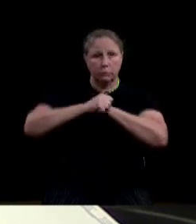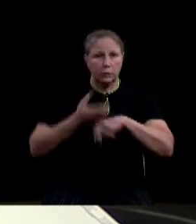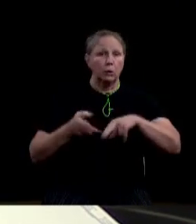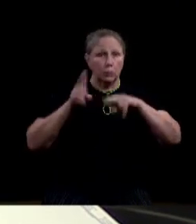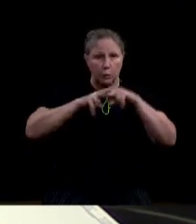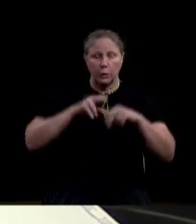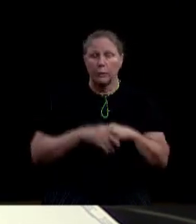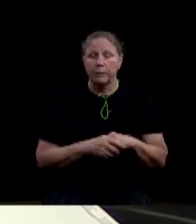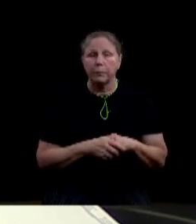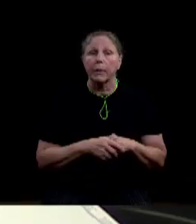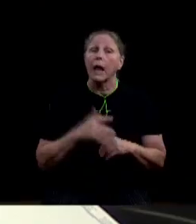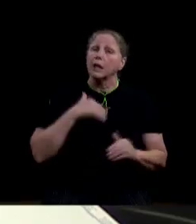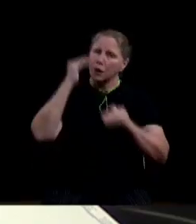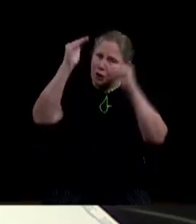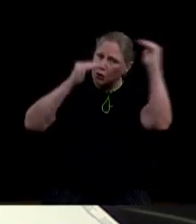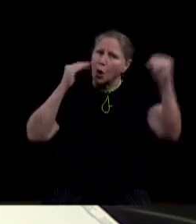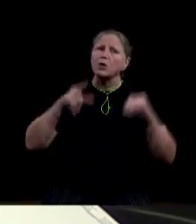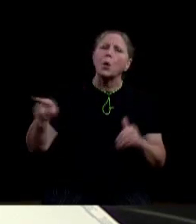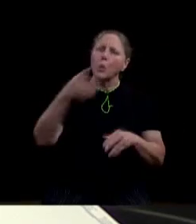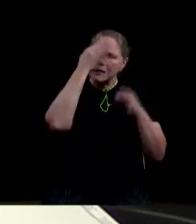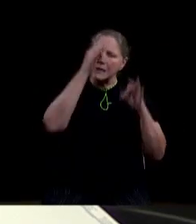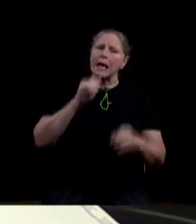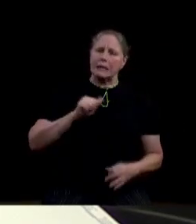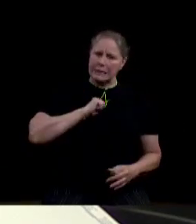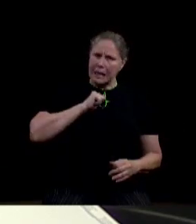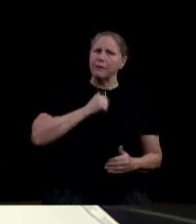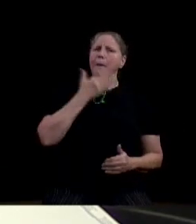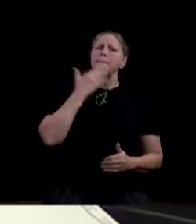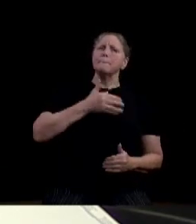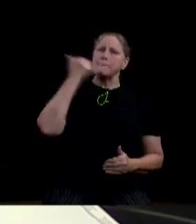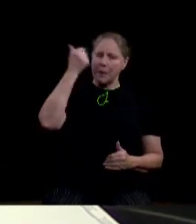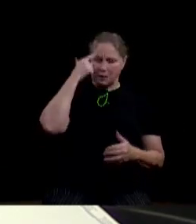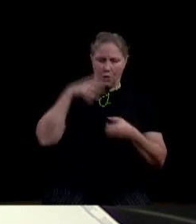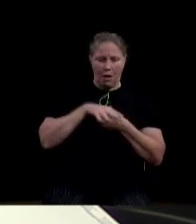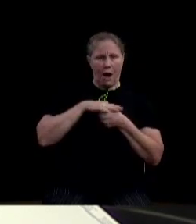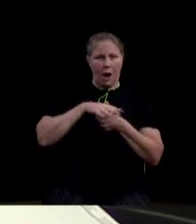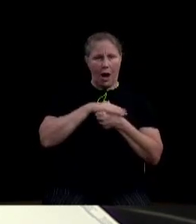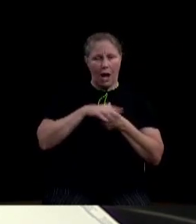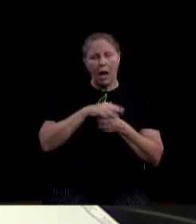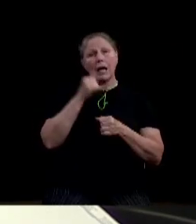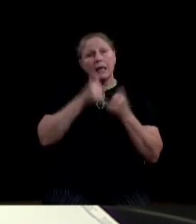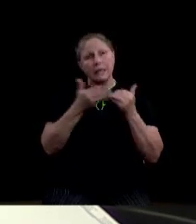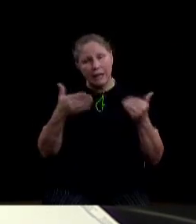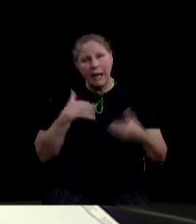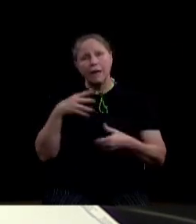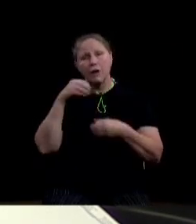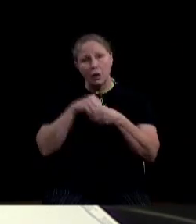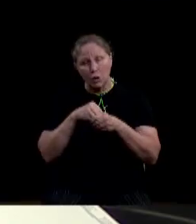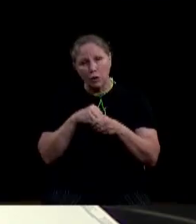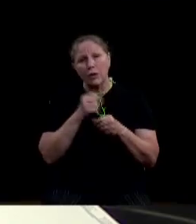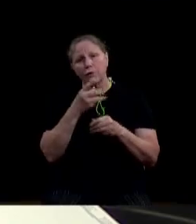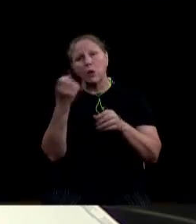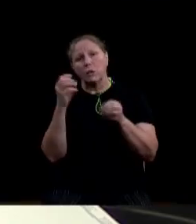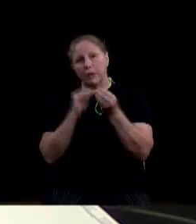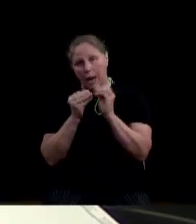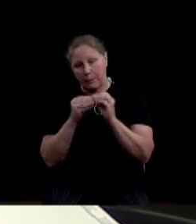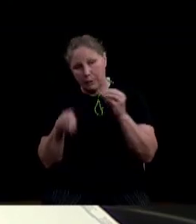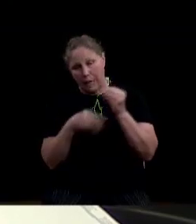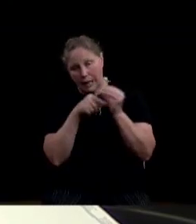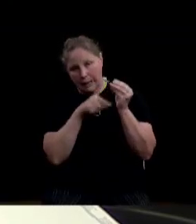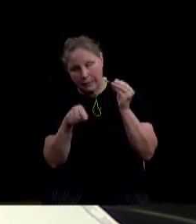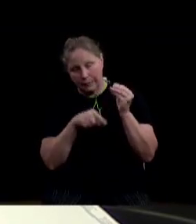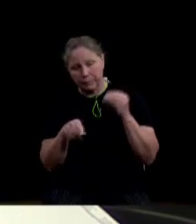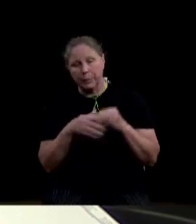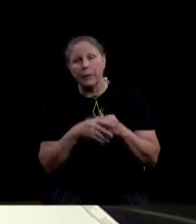best for ourselves and our families. And lastly, I have included a few statistics to my email. I would like to cover 3 things: